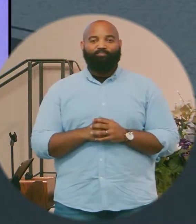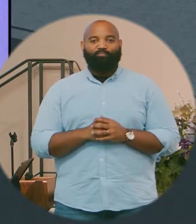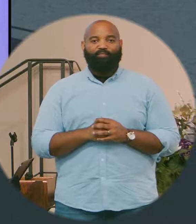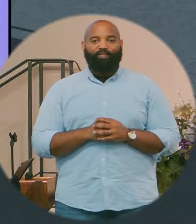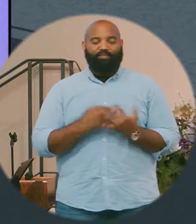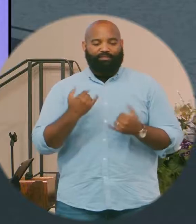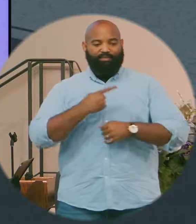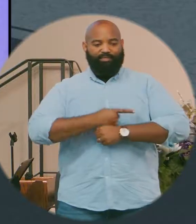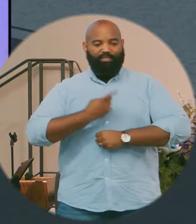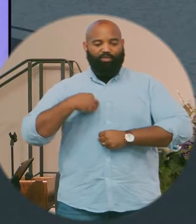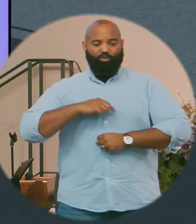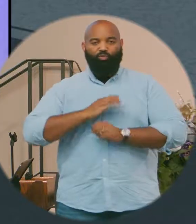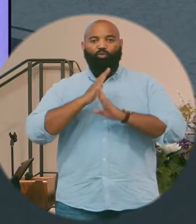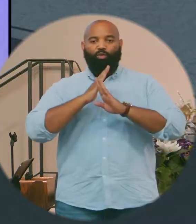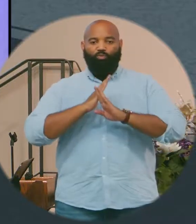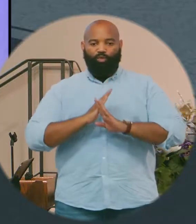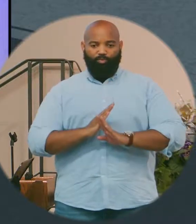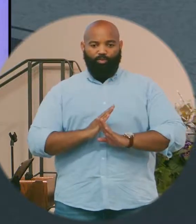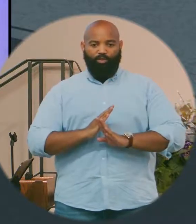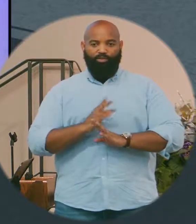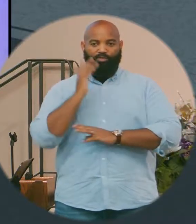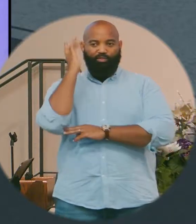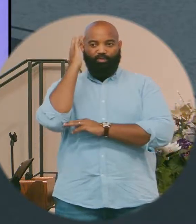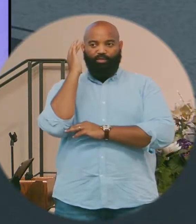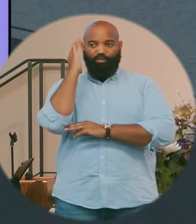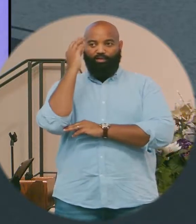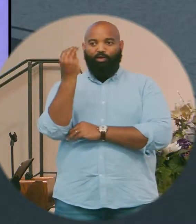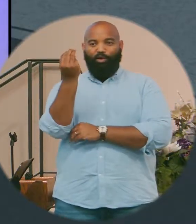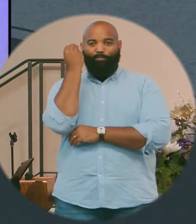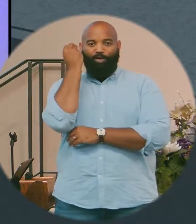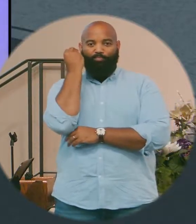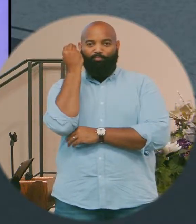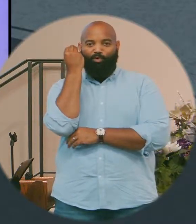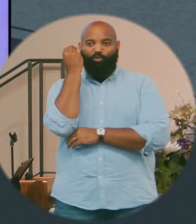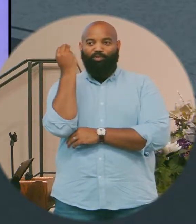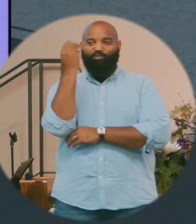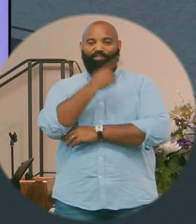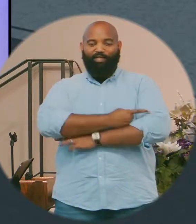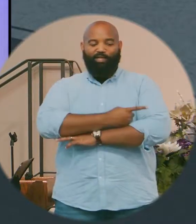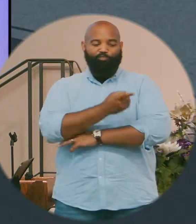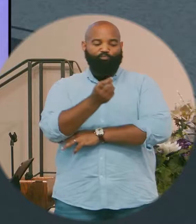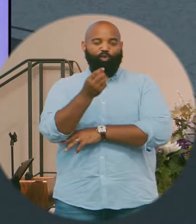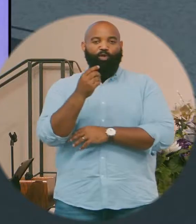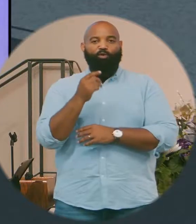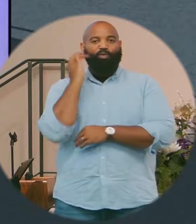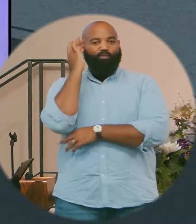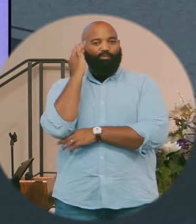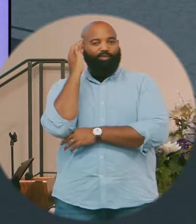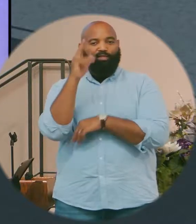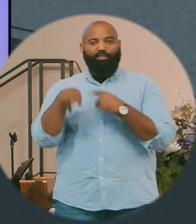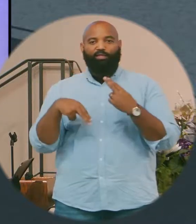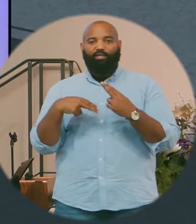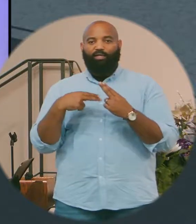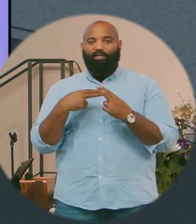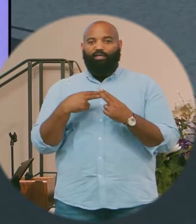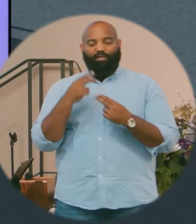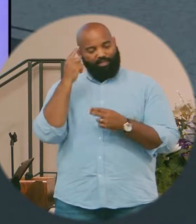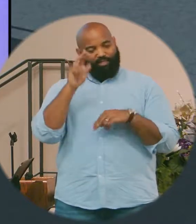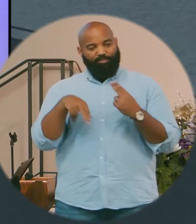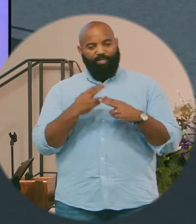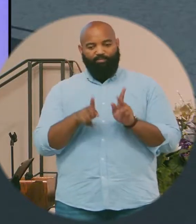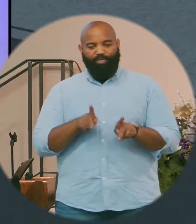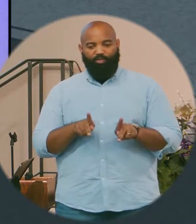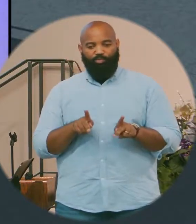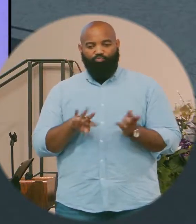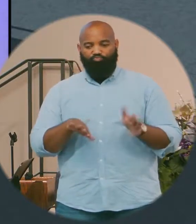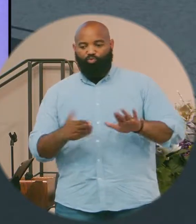we pause to just reflect on to those who literally gave everything up in service for